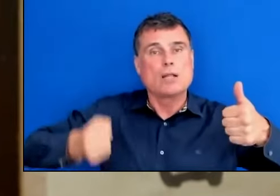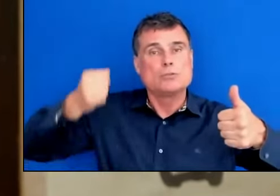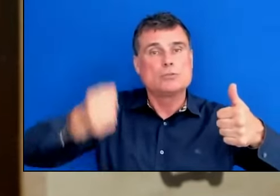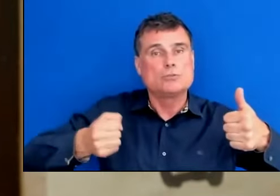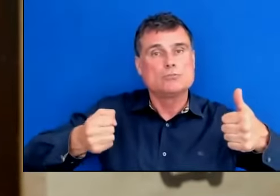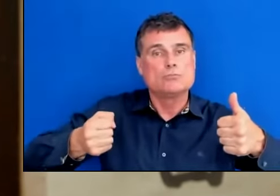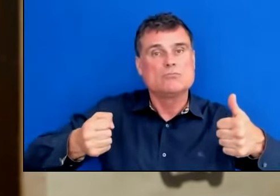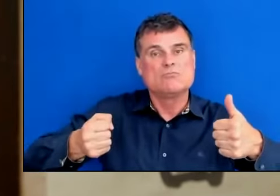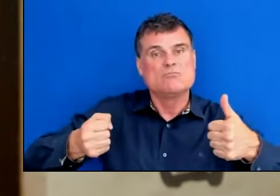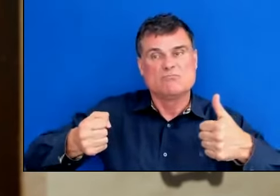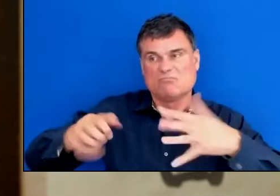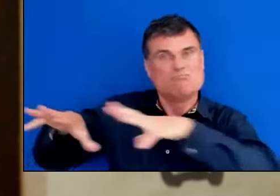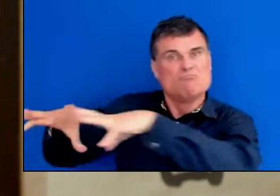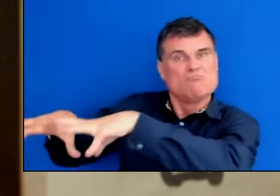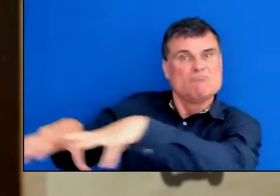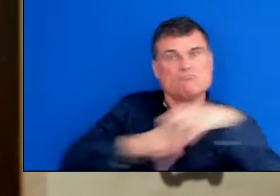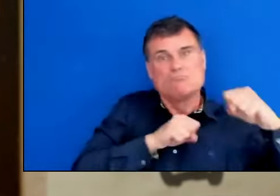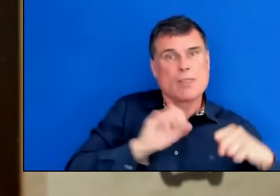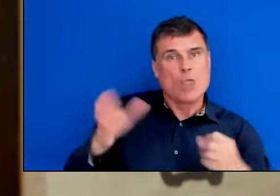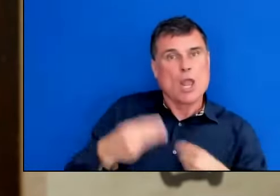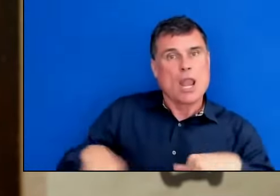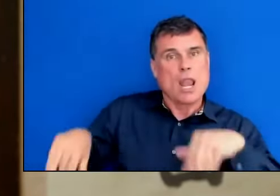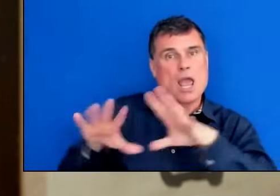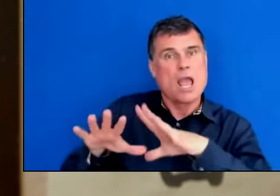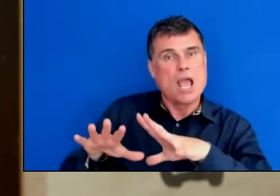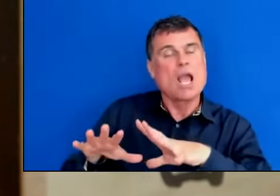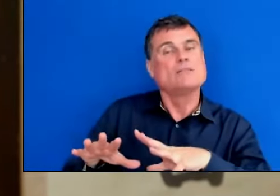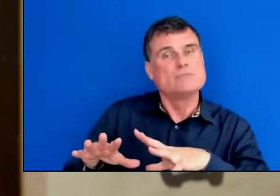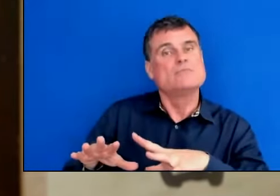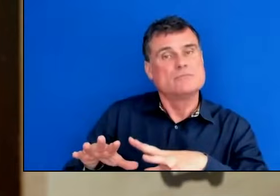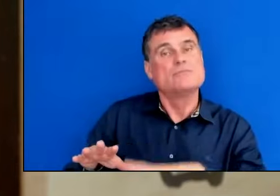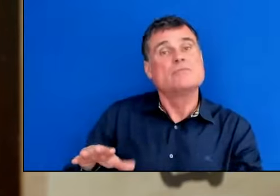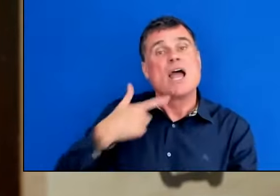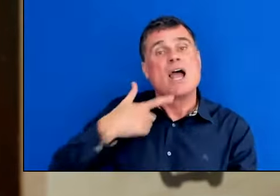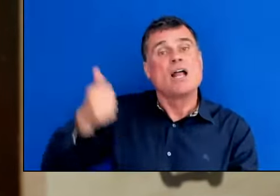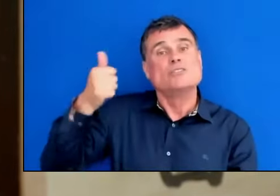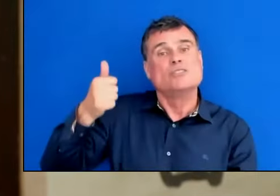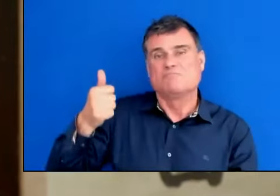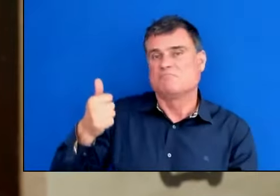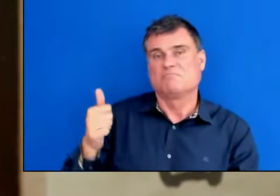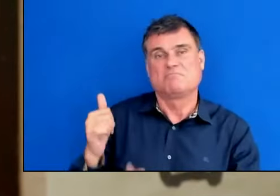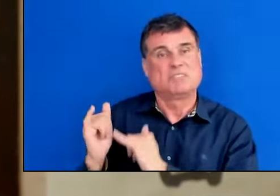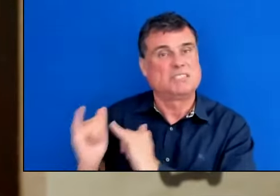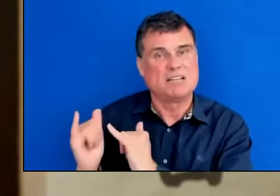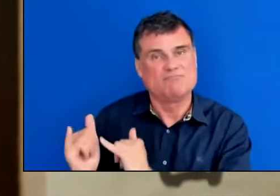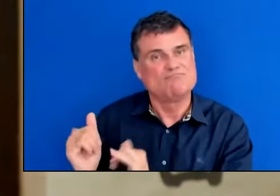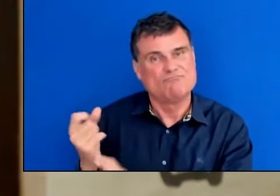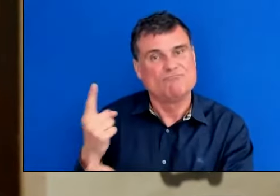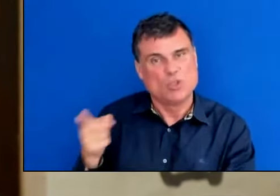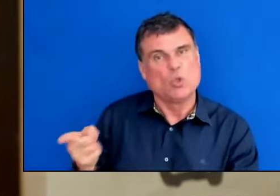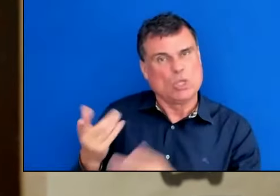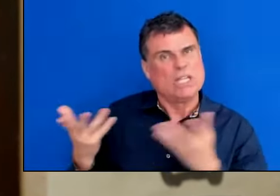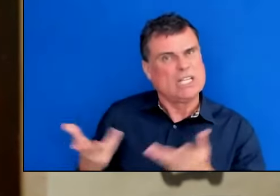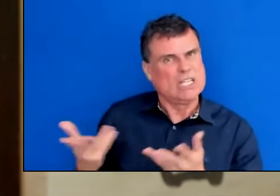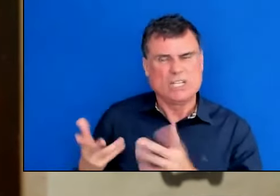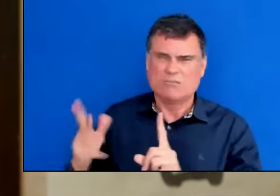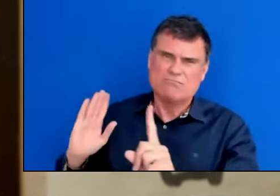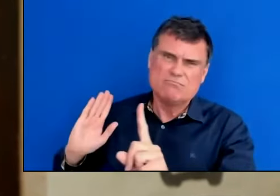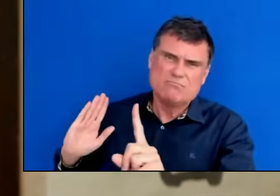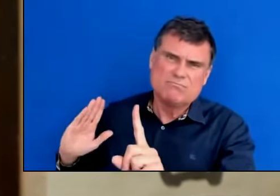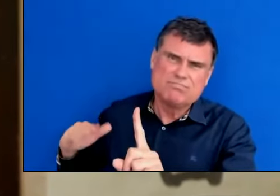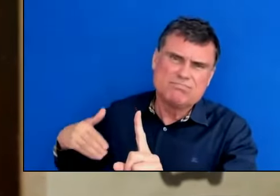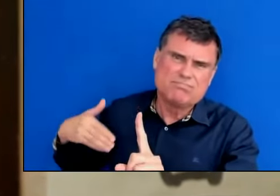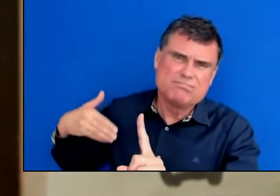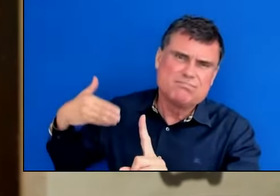their elders were displaced and taken from their lands. Their elders were told that they were not the same as those who were